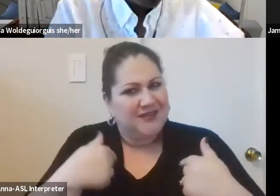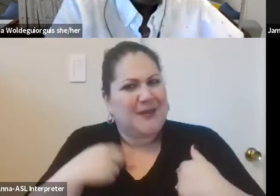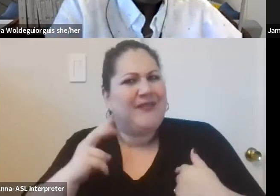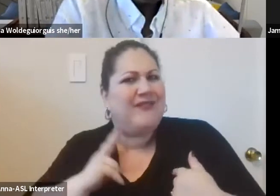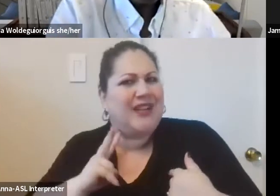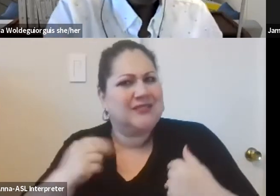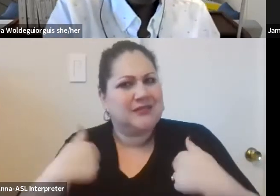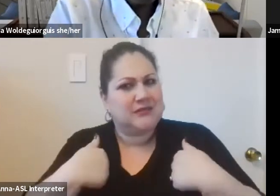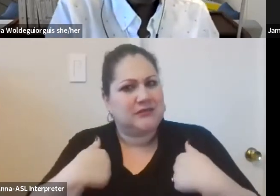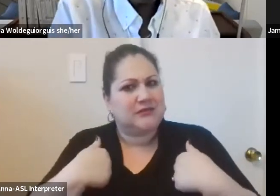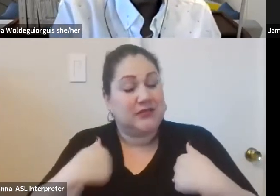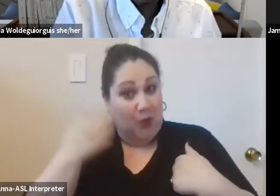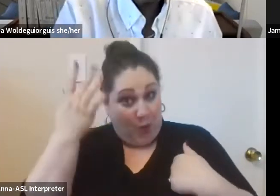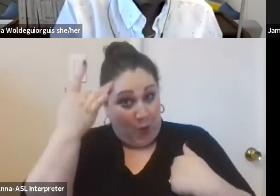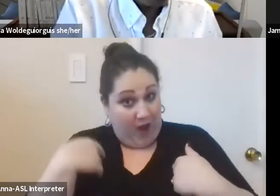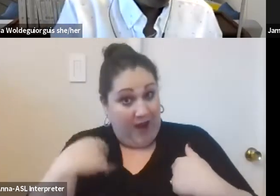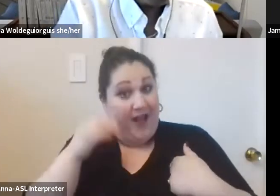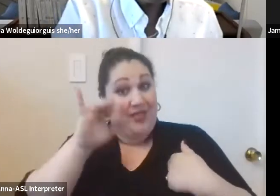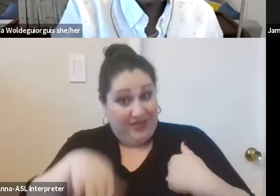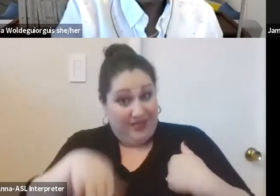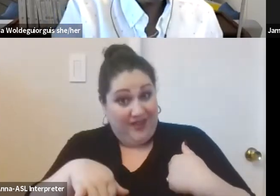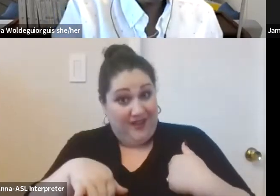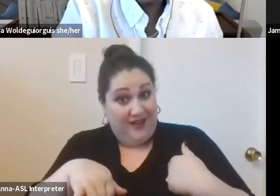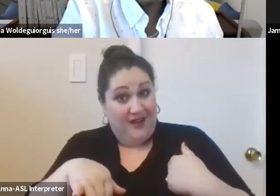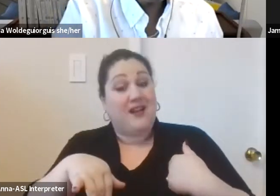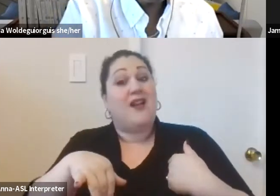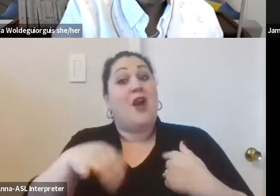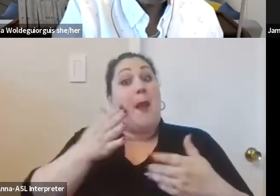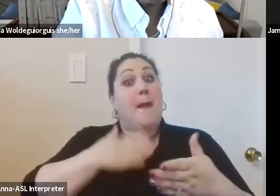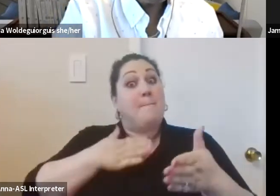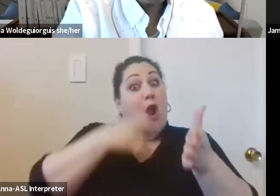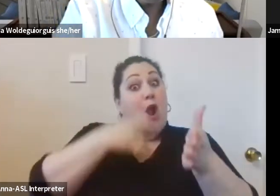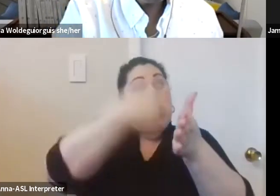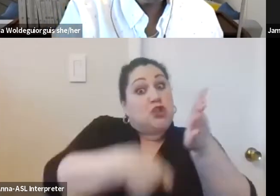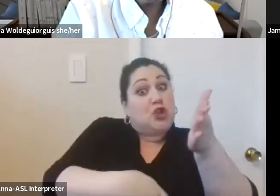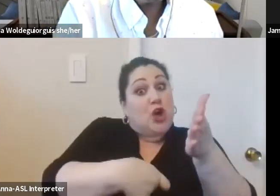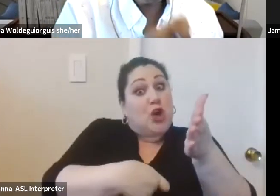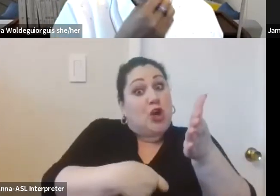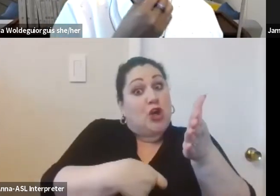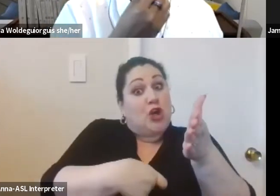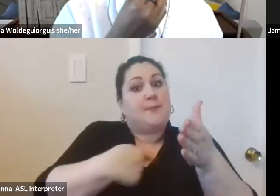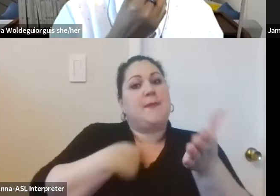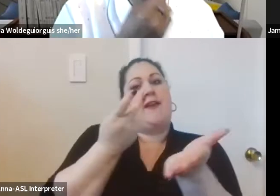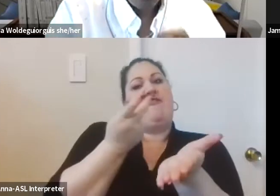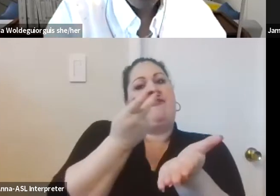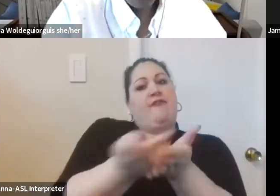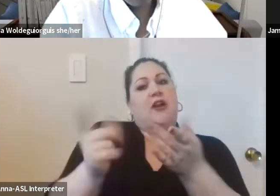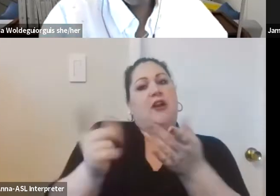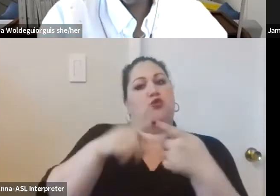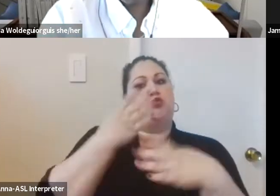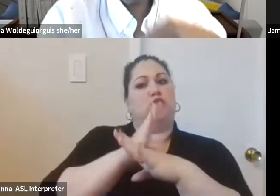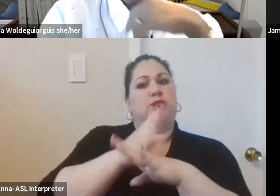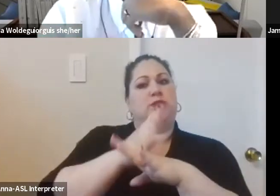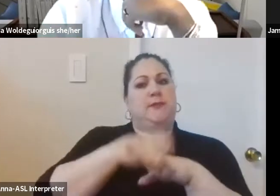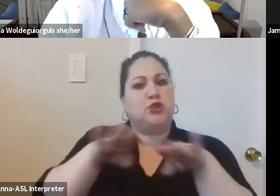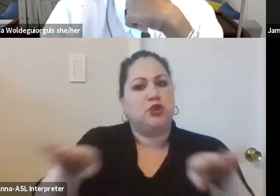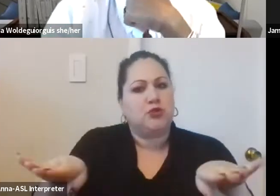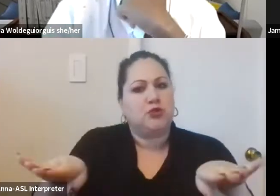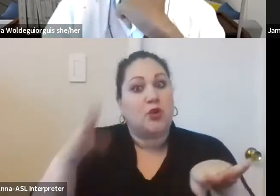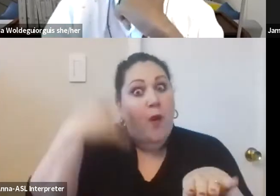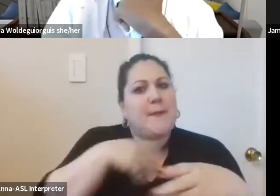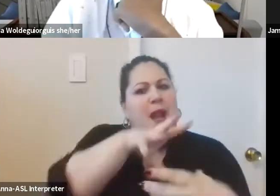they charged me with. Failure to protect, that I was a neglectful mom because I engaged in domestic violence.